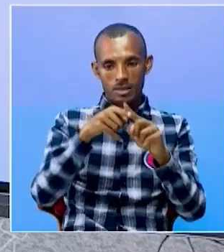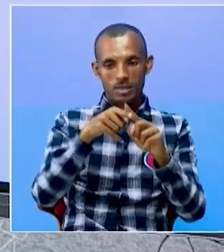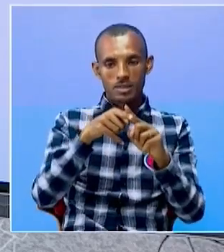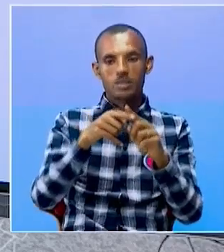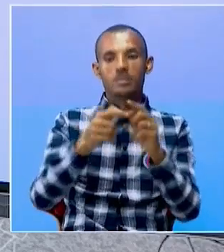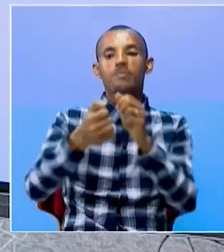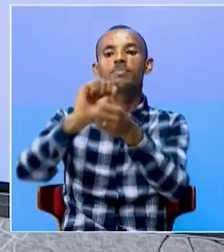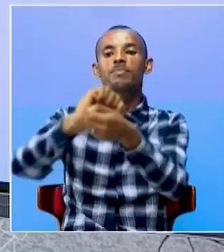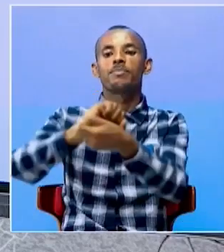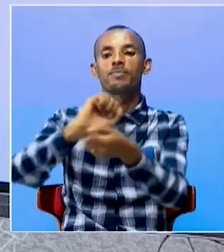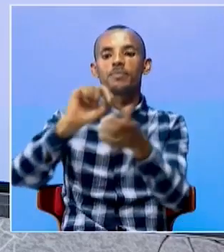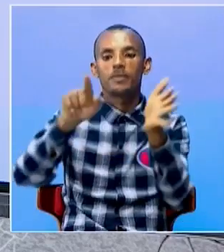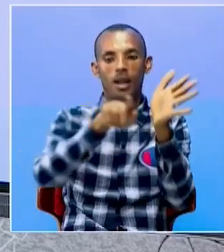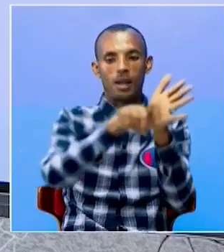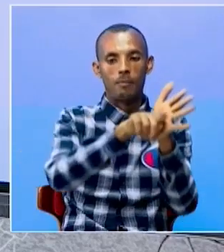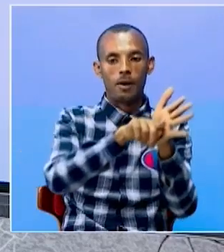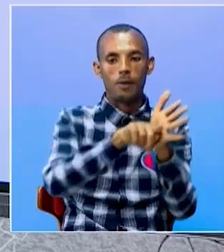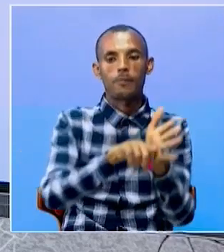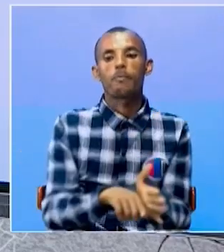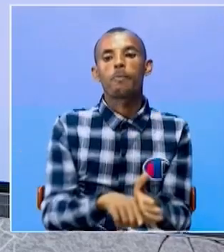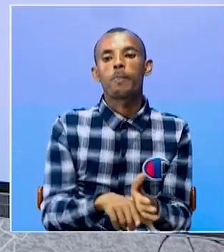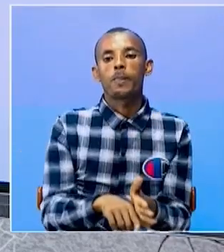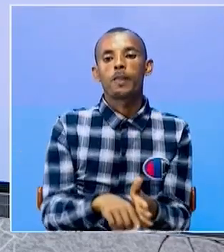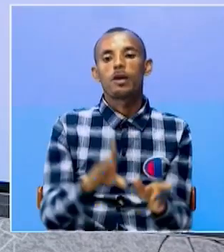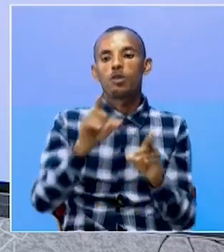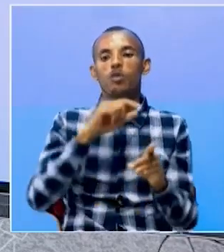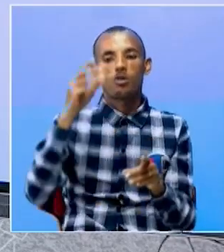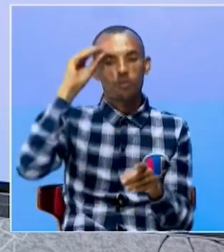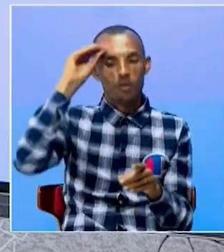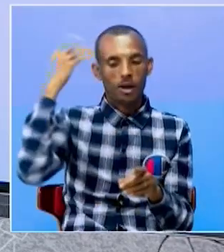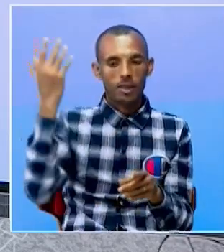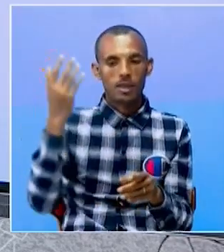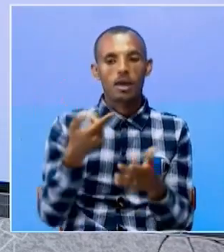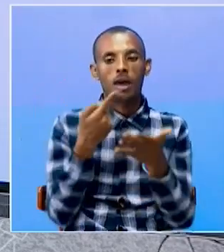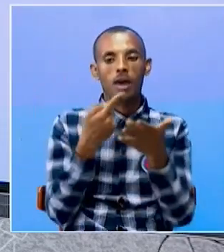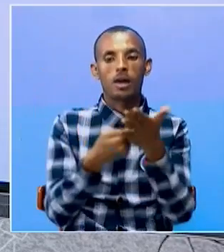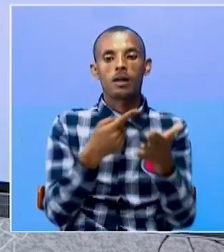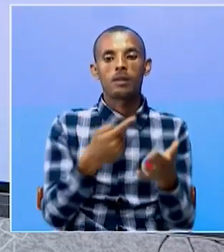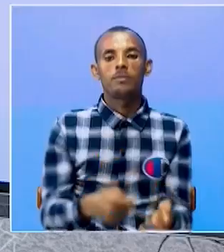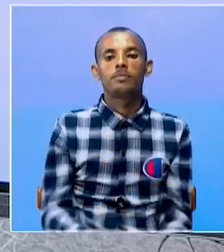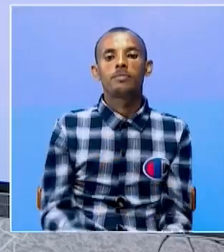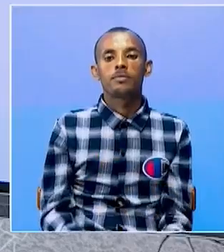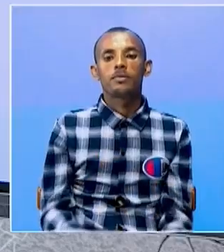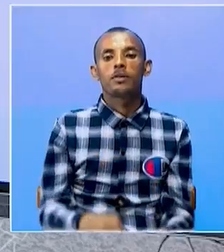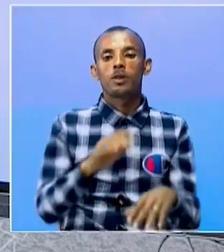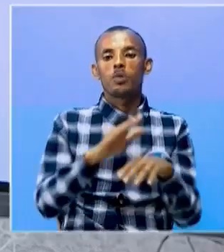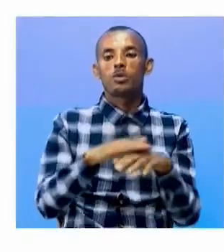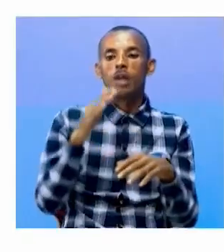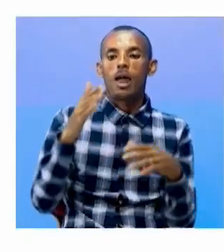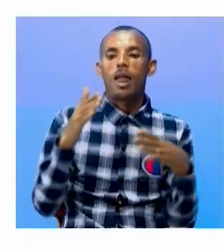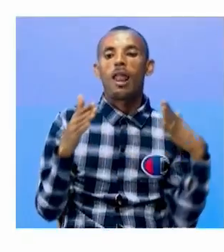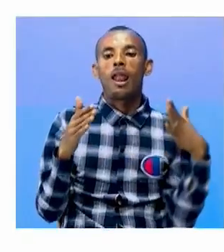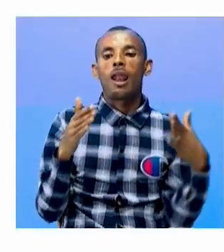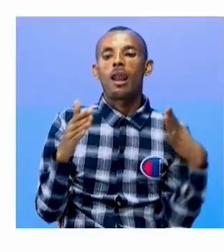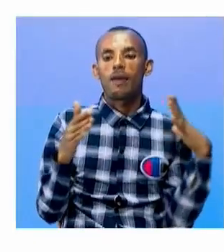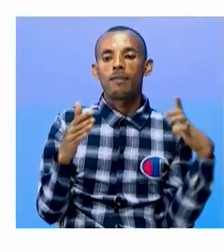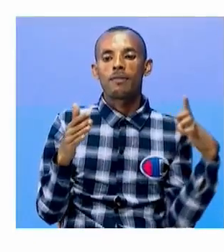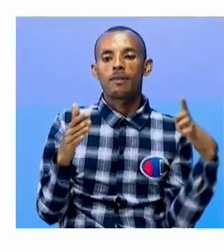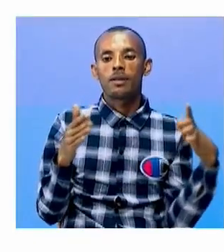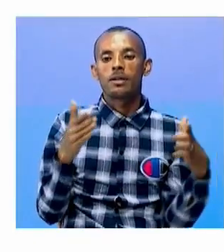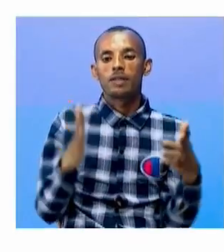it moves, it becomes minus. Don't forget this one. So here, on the left side, we have